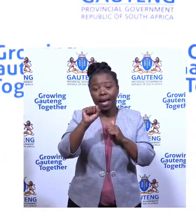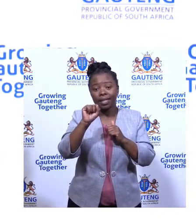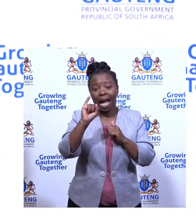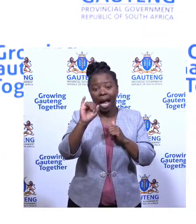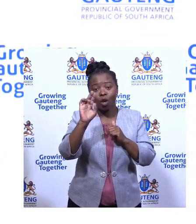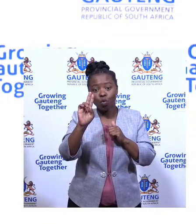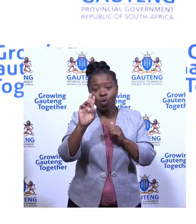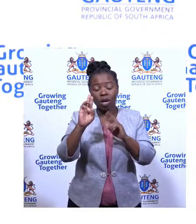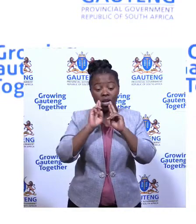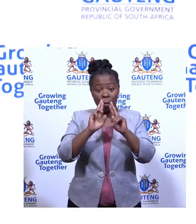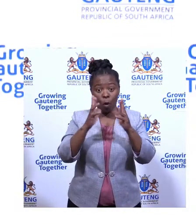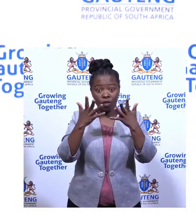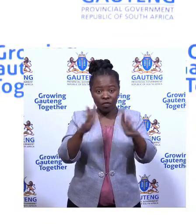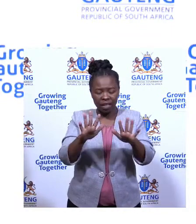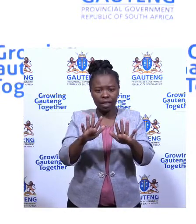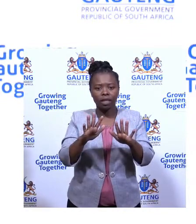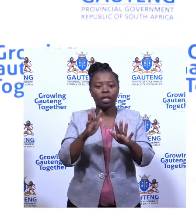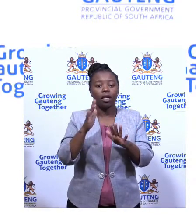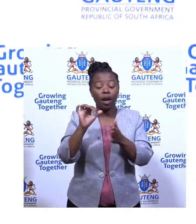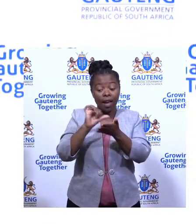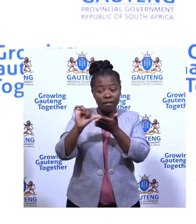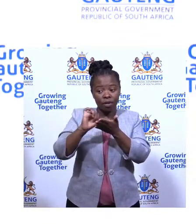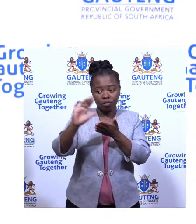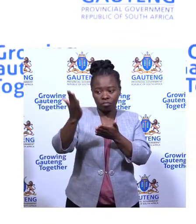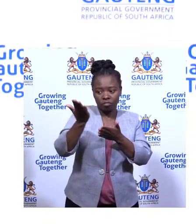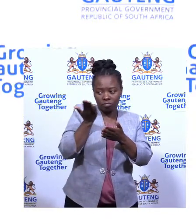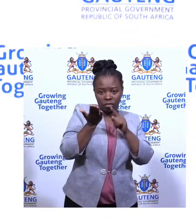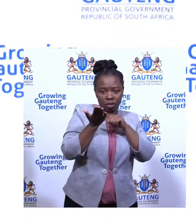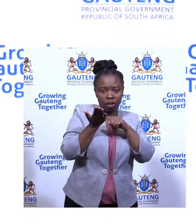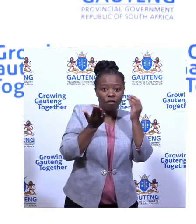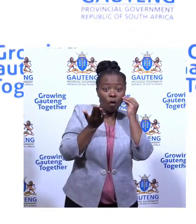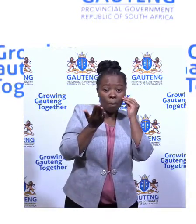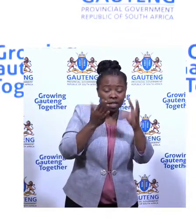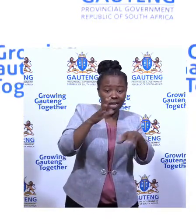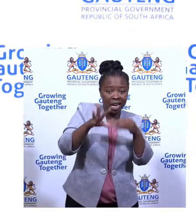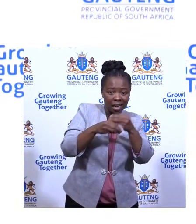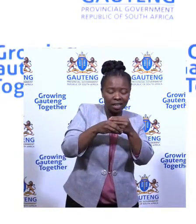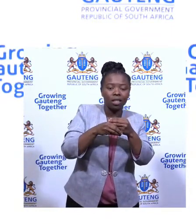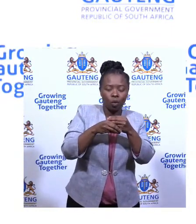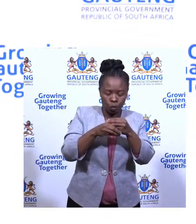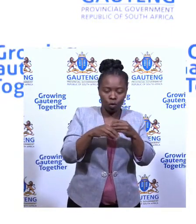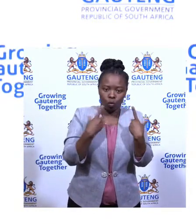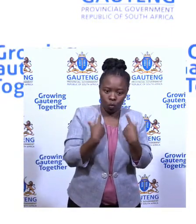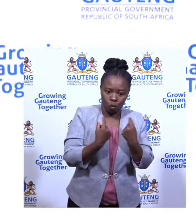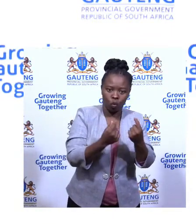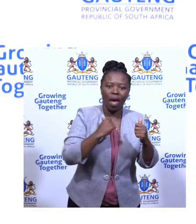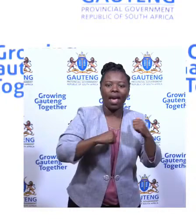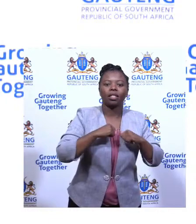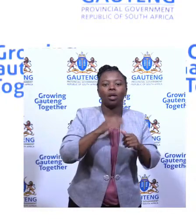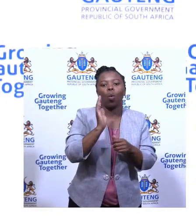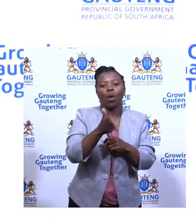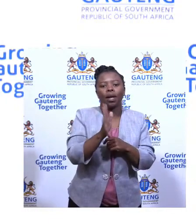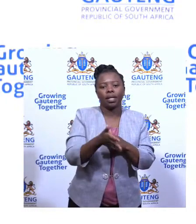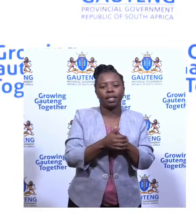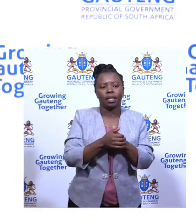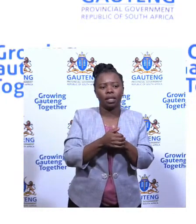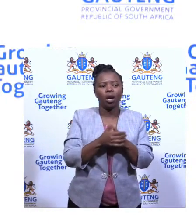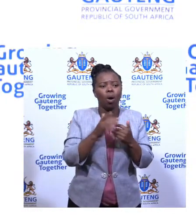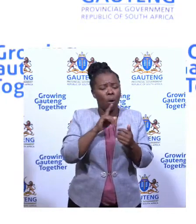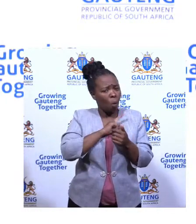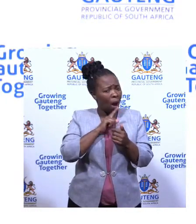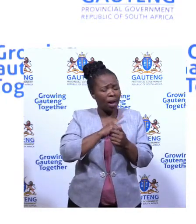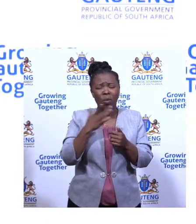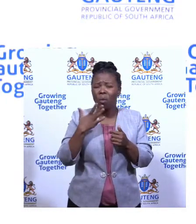they reported every week when they bring us additional information, we will be taking action about it. We must do that because